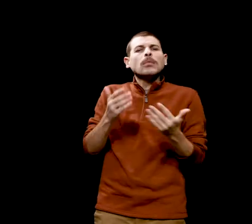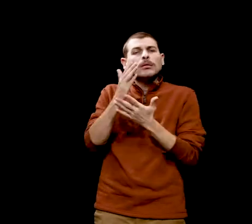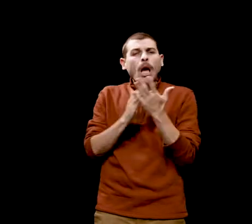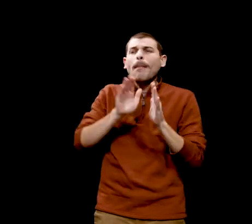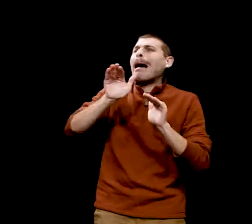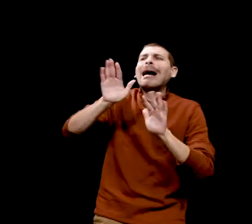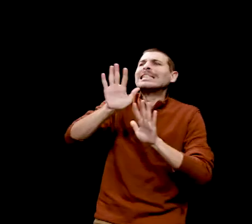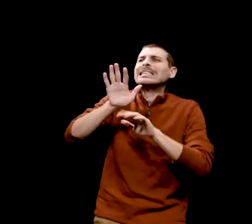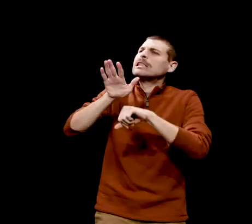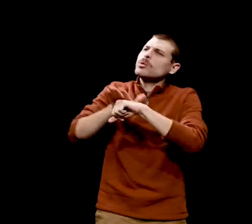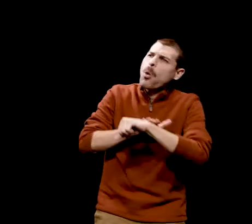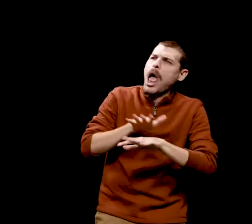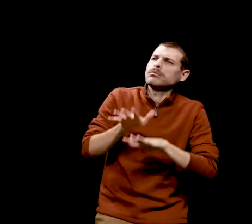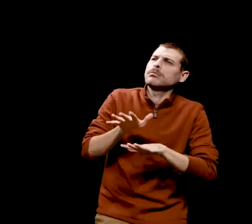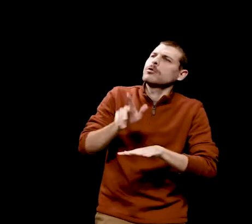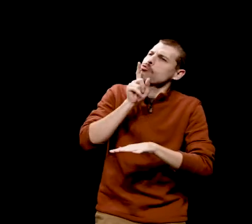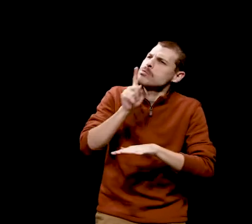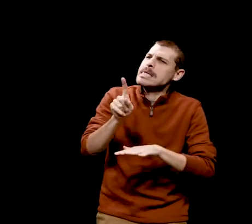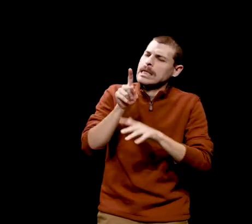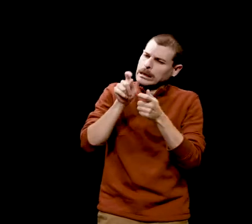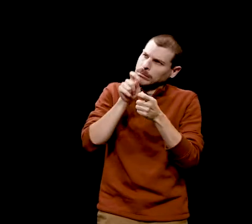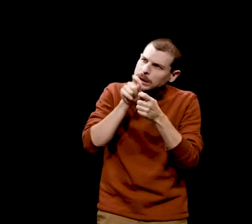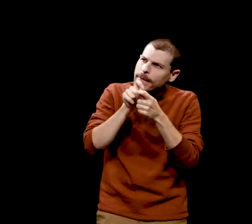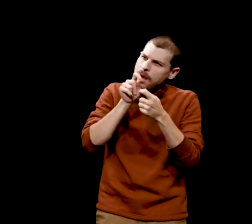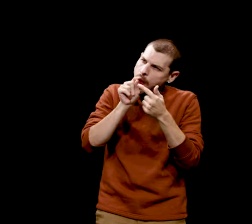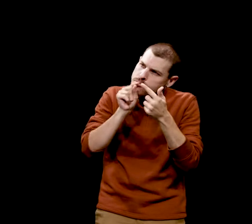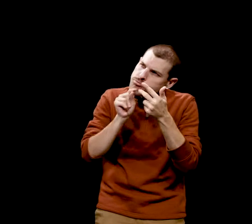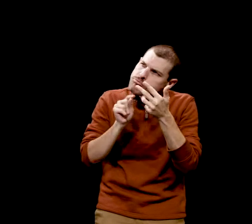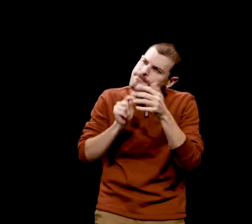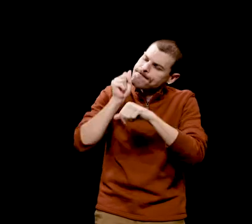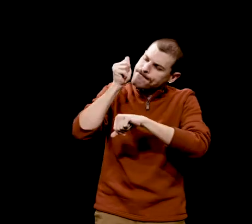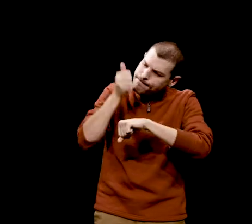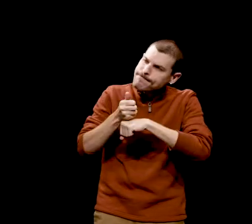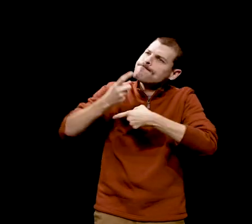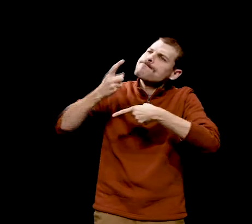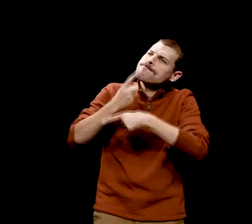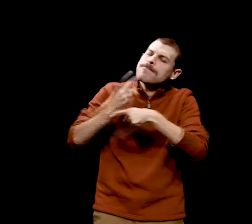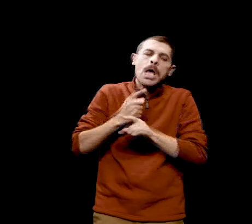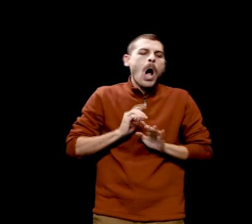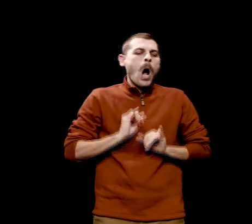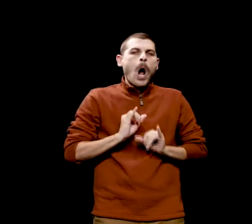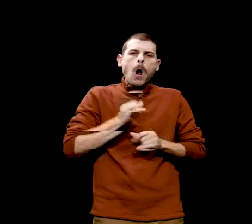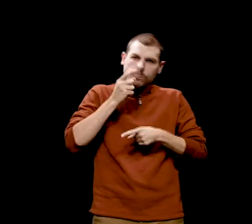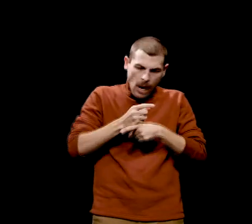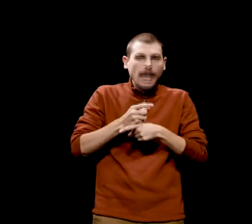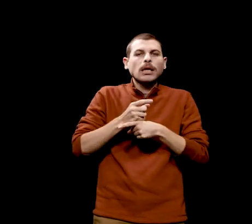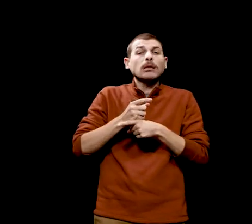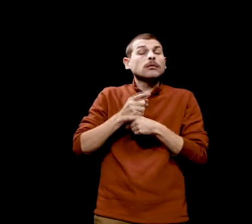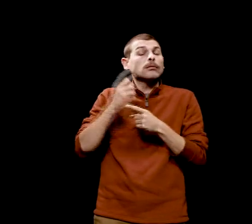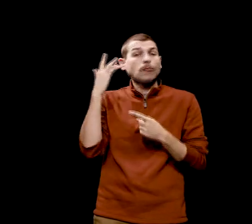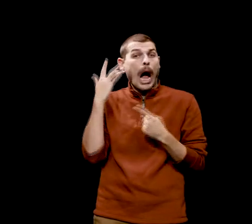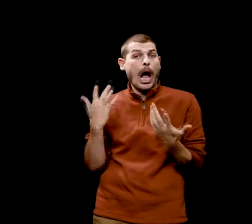down, let's be more specific about what our goals are going to be, and let's make sure that Black, Indigenous, and people of color